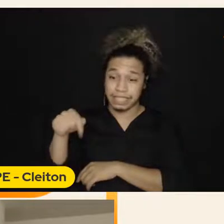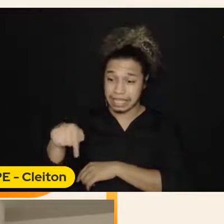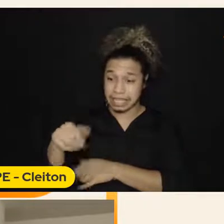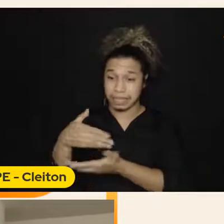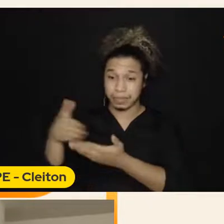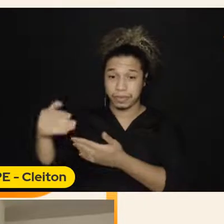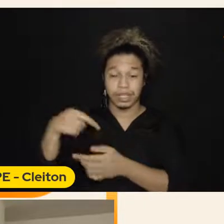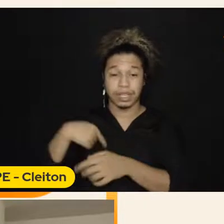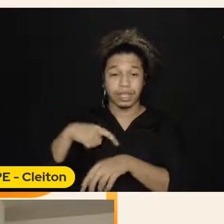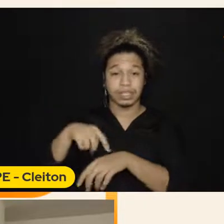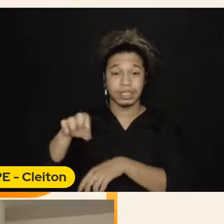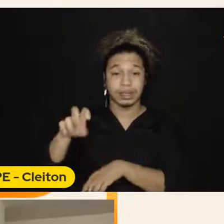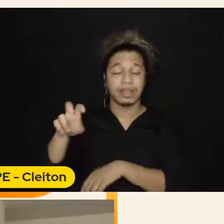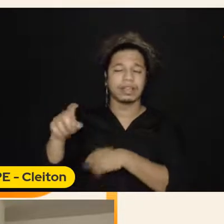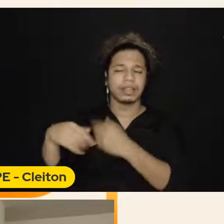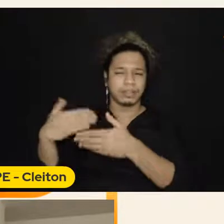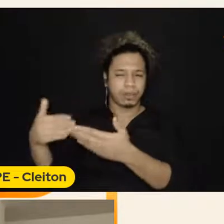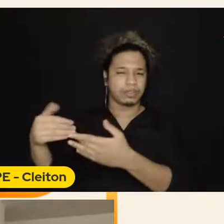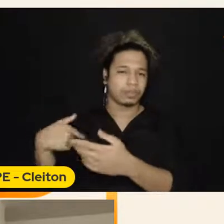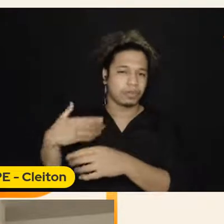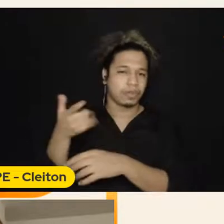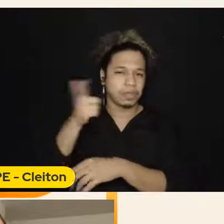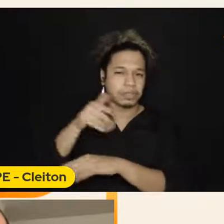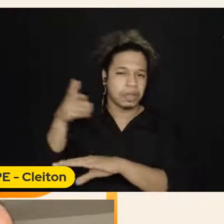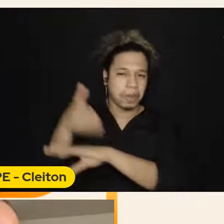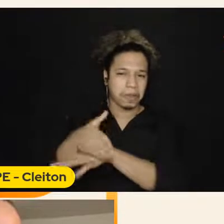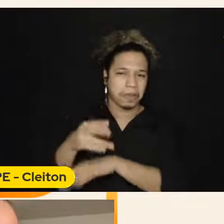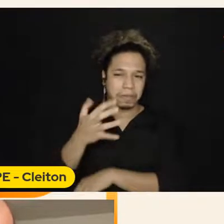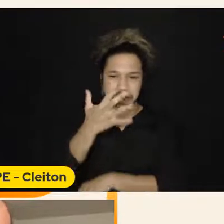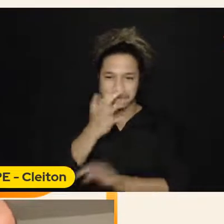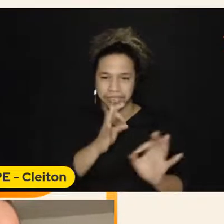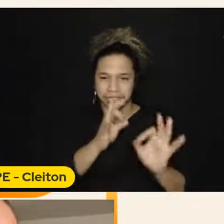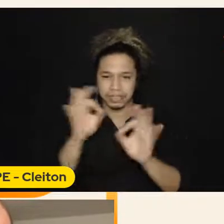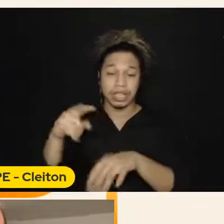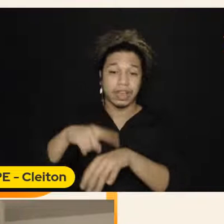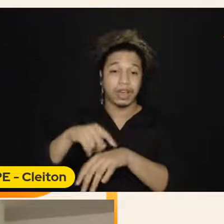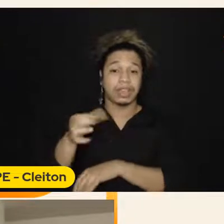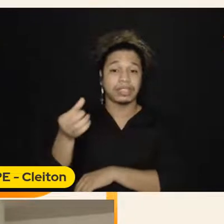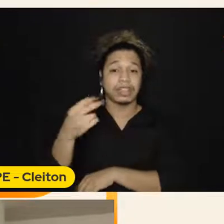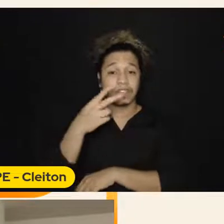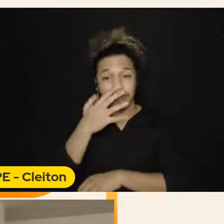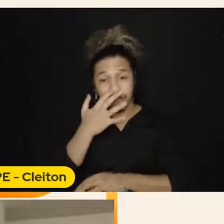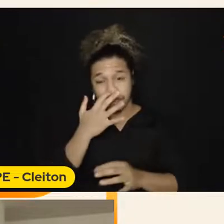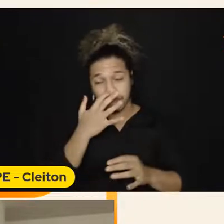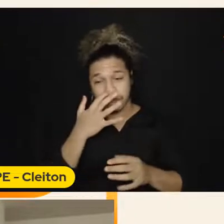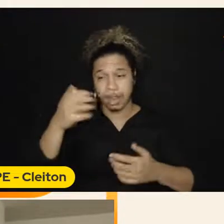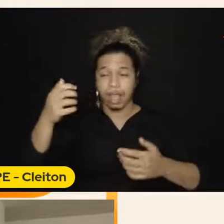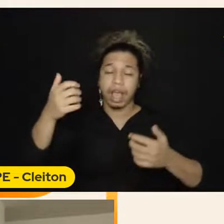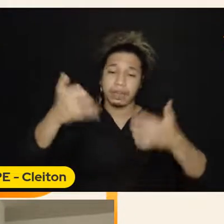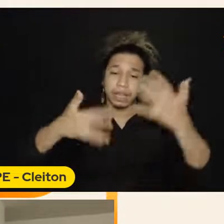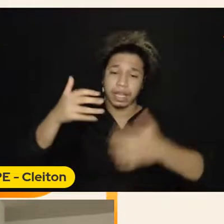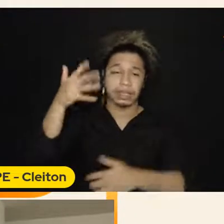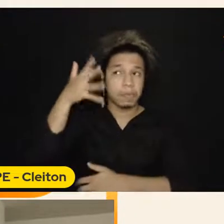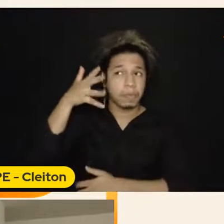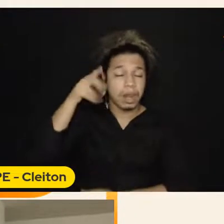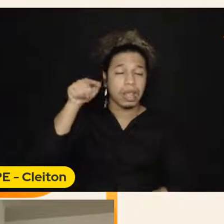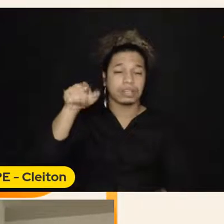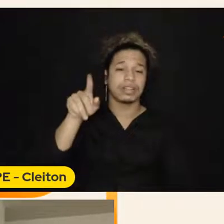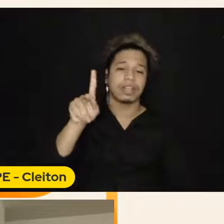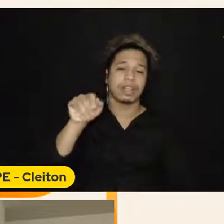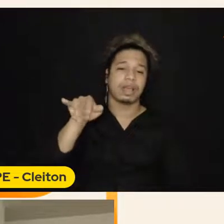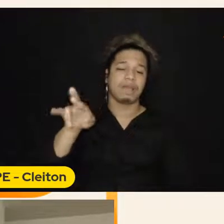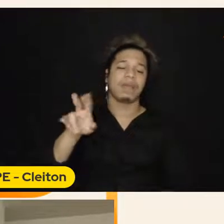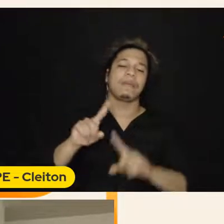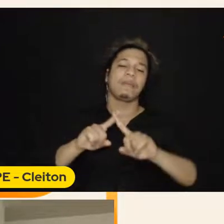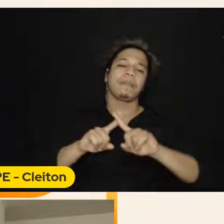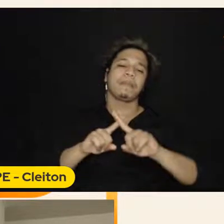there at 6 a.m. And then at 6 a.m. I was able to see what he was saying and what he was talking about. But I wanted